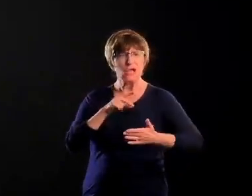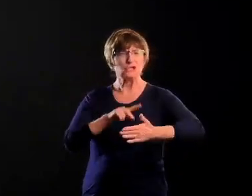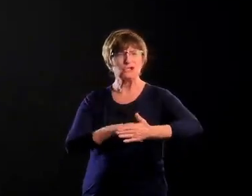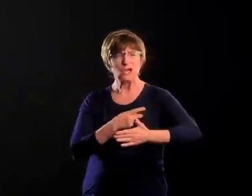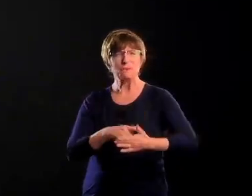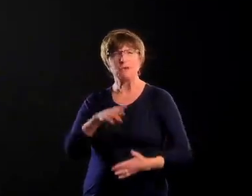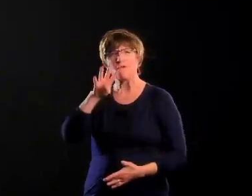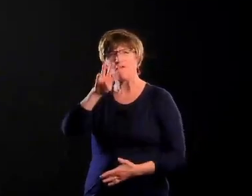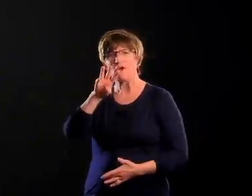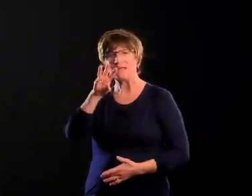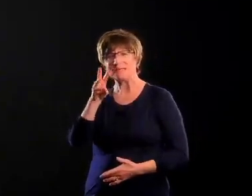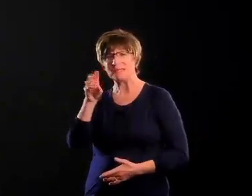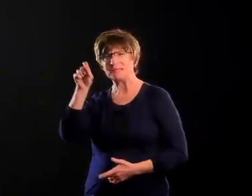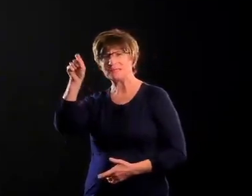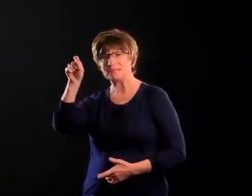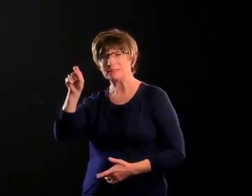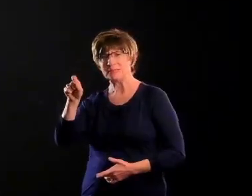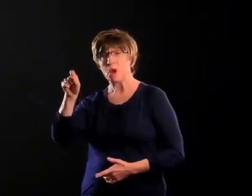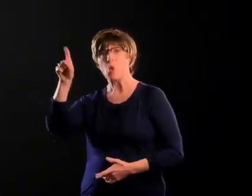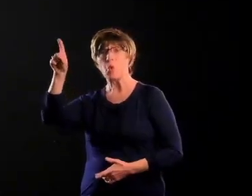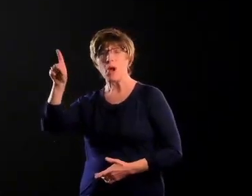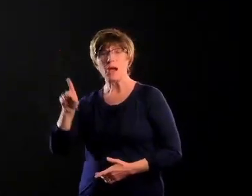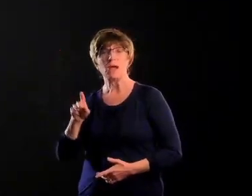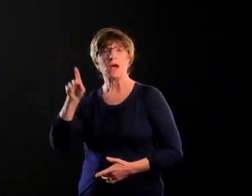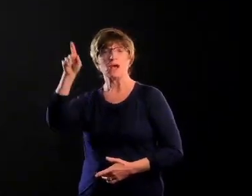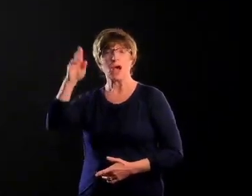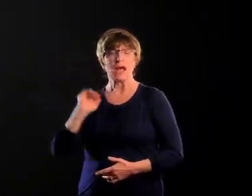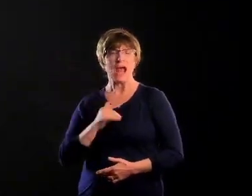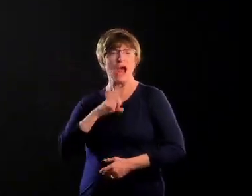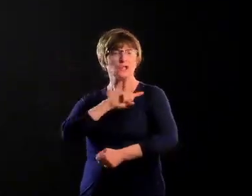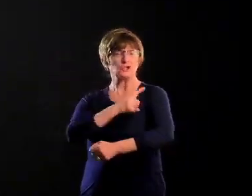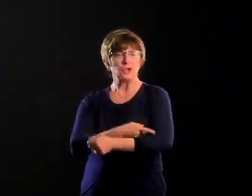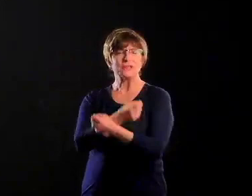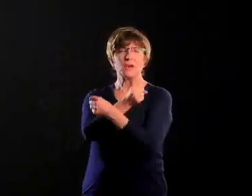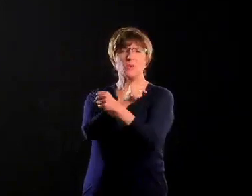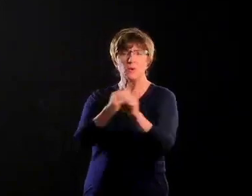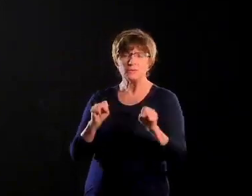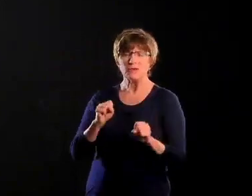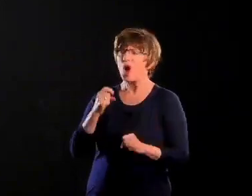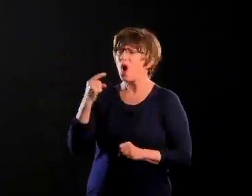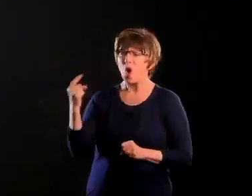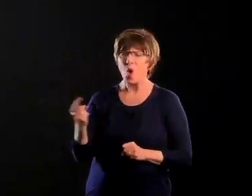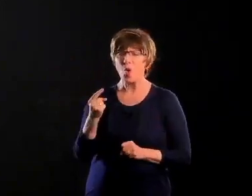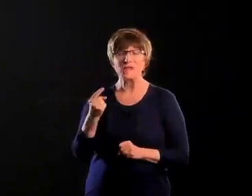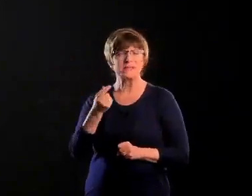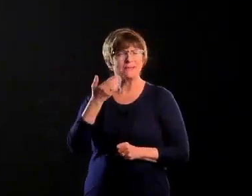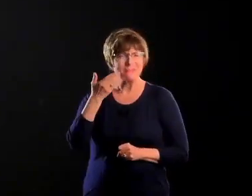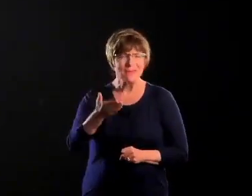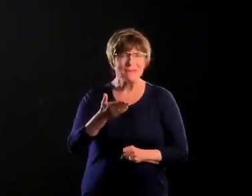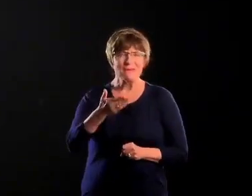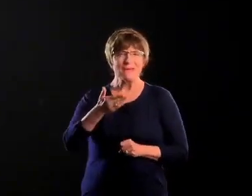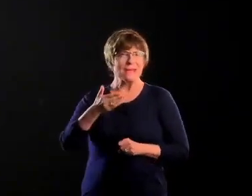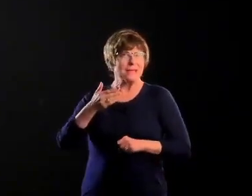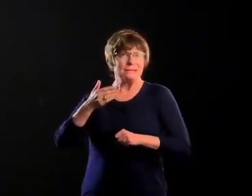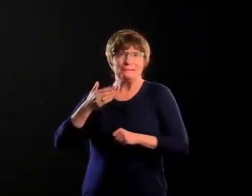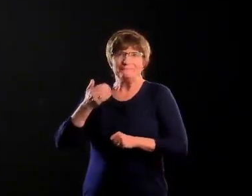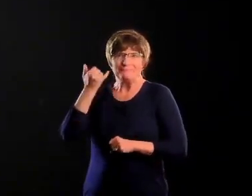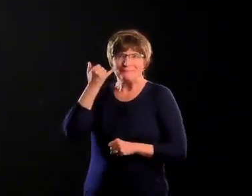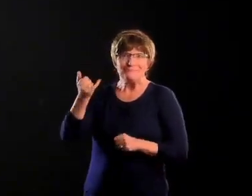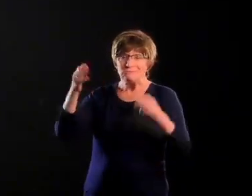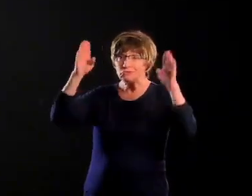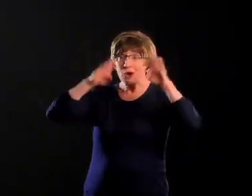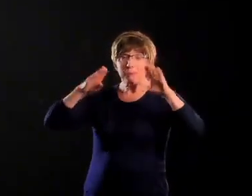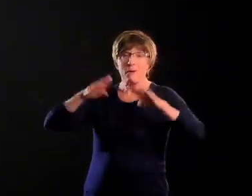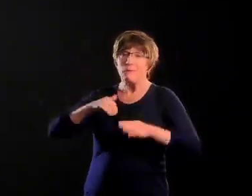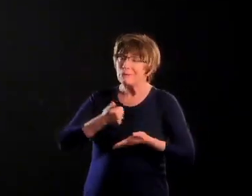46:1, that God is our strength and our refuge, an ever-present help in times of trouble. And so